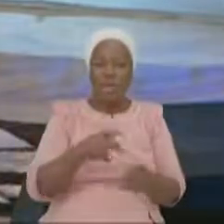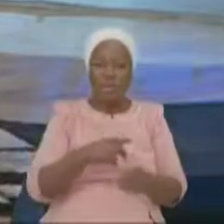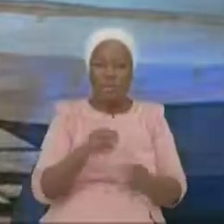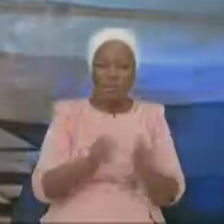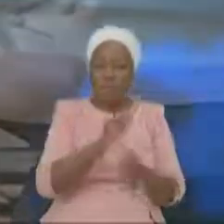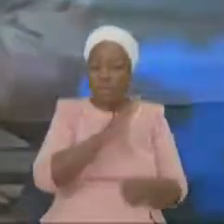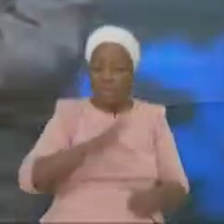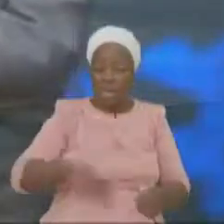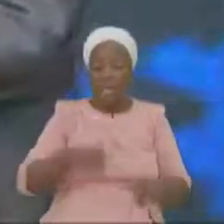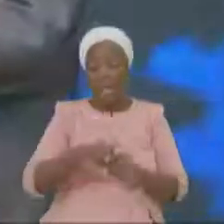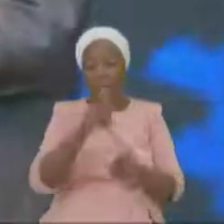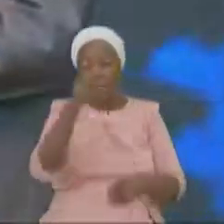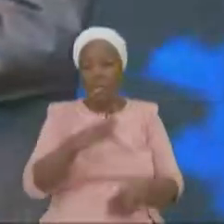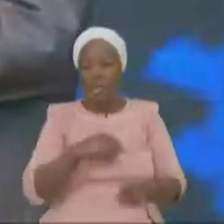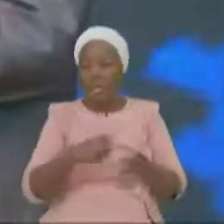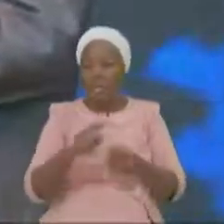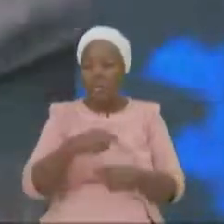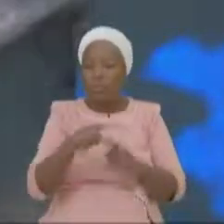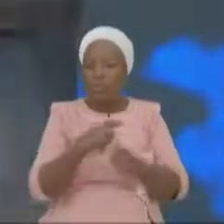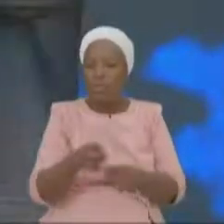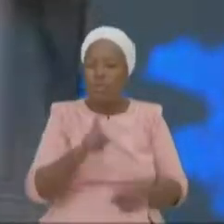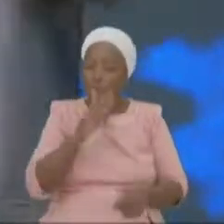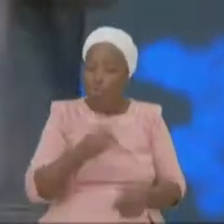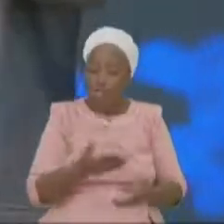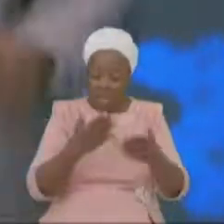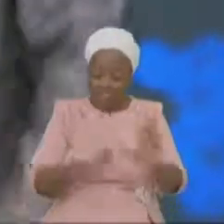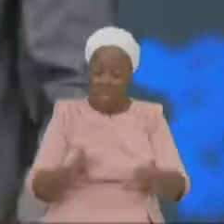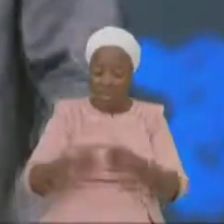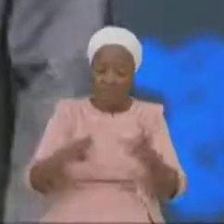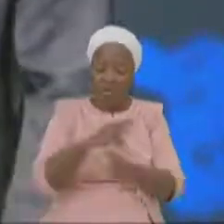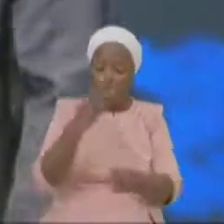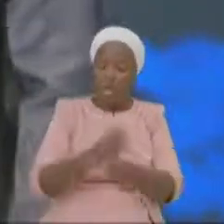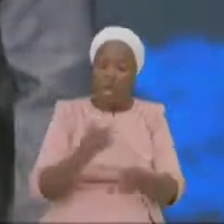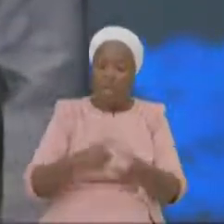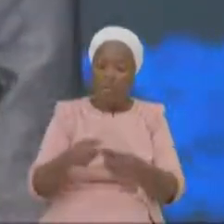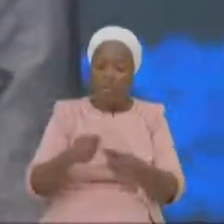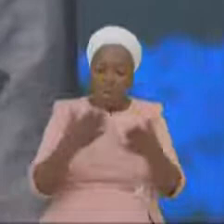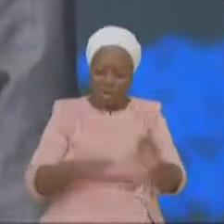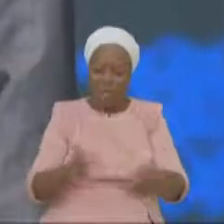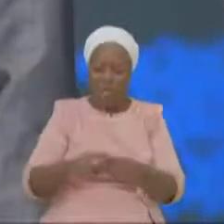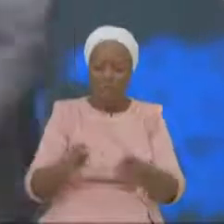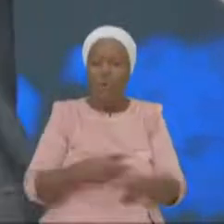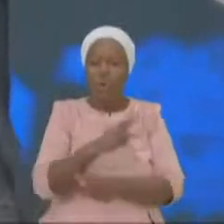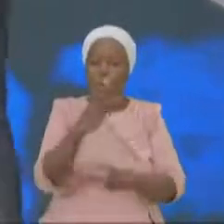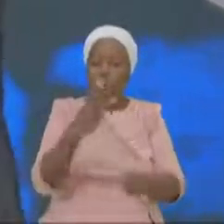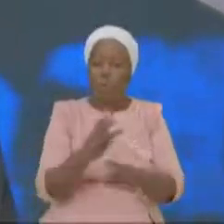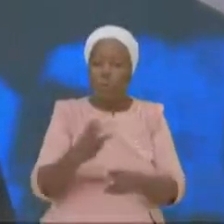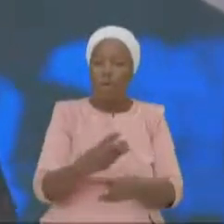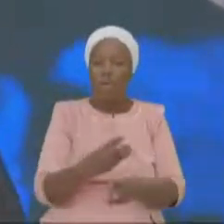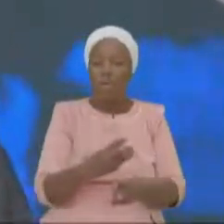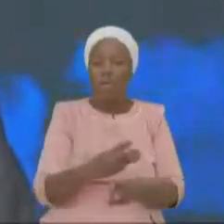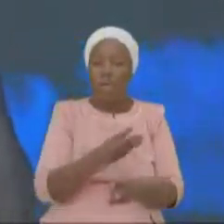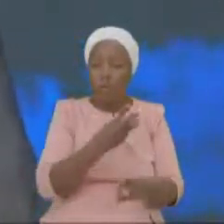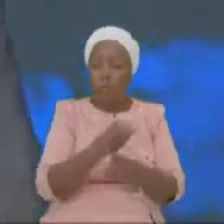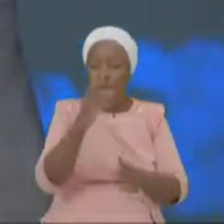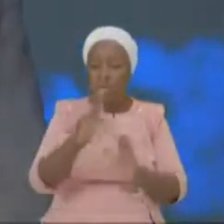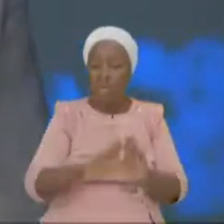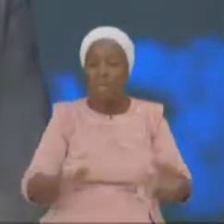dead to the world, and you are dead to worldliness, and you